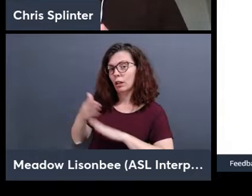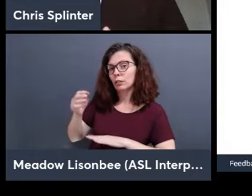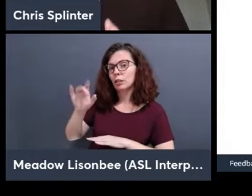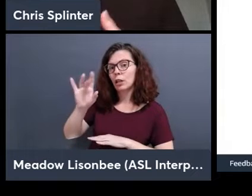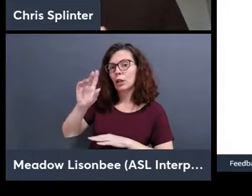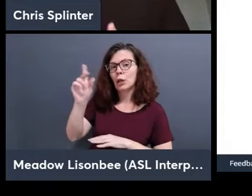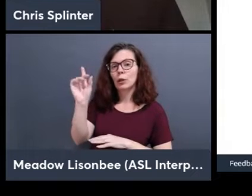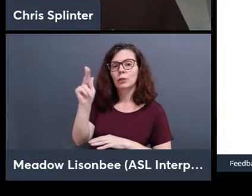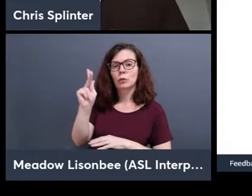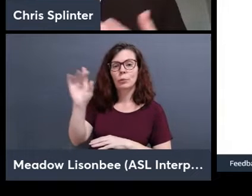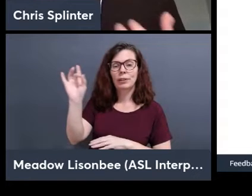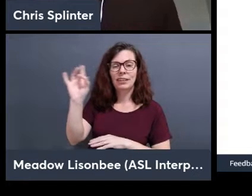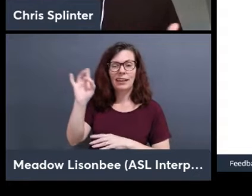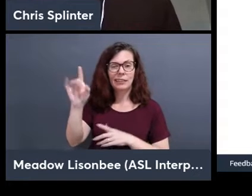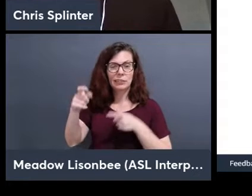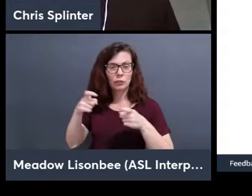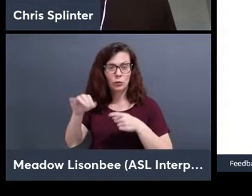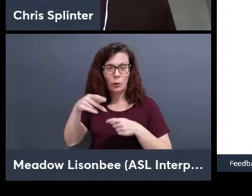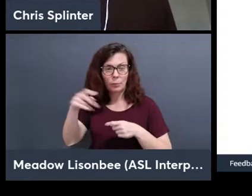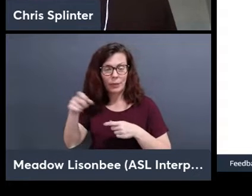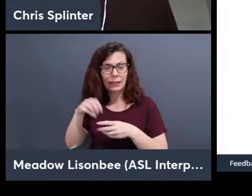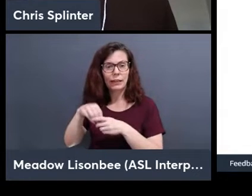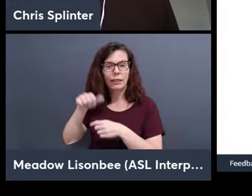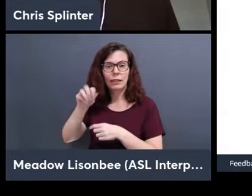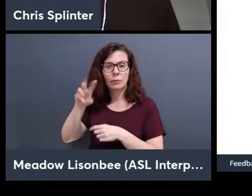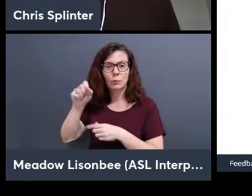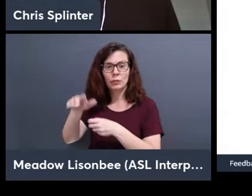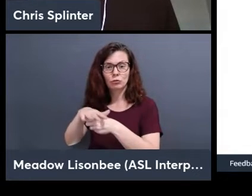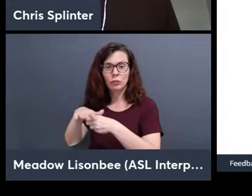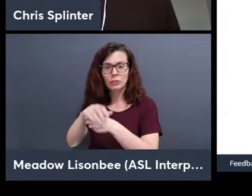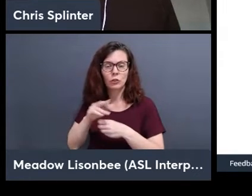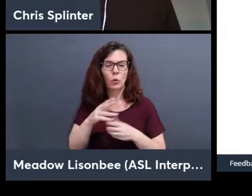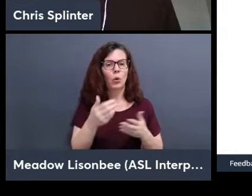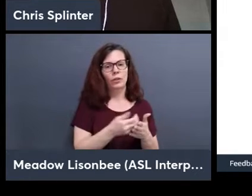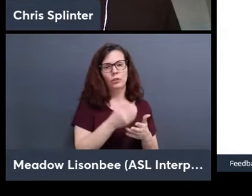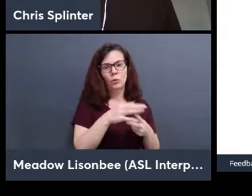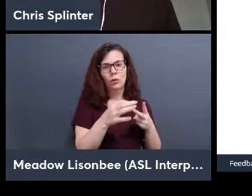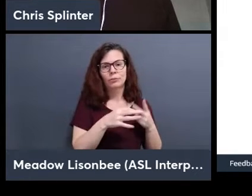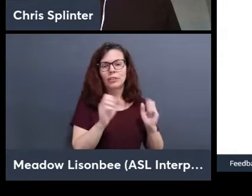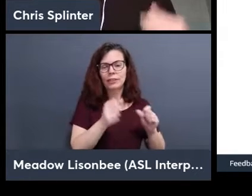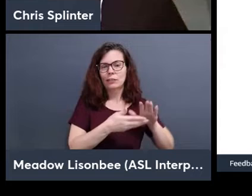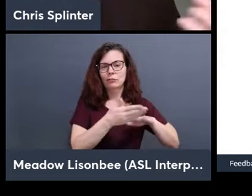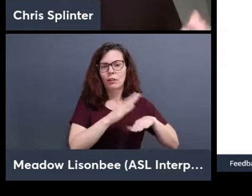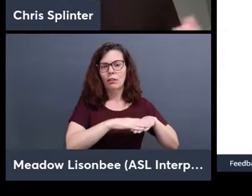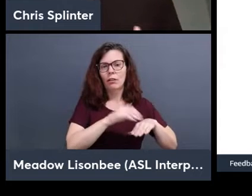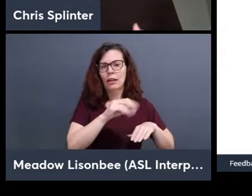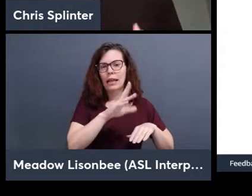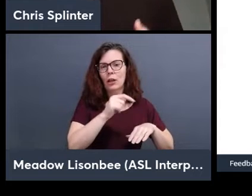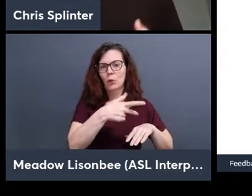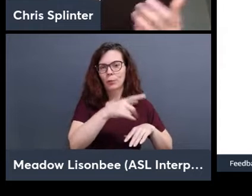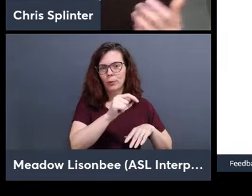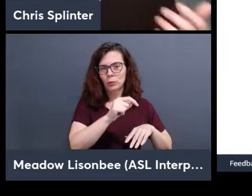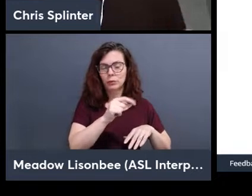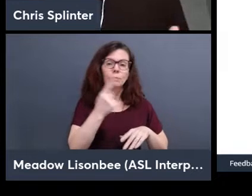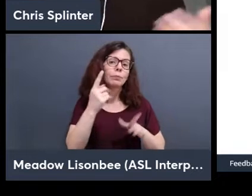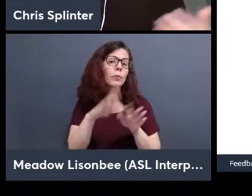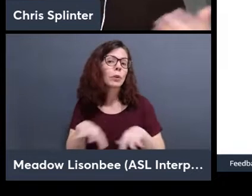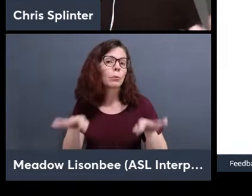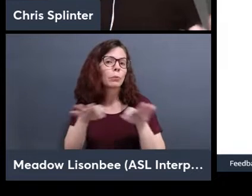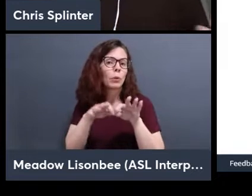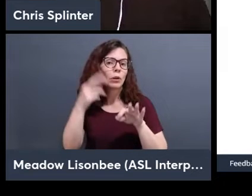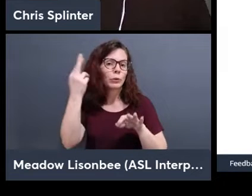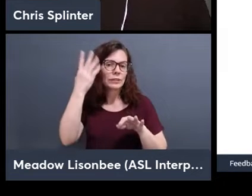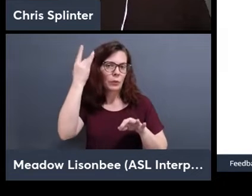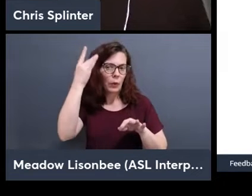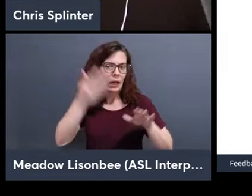in the AWS cloud, or with this new feature, I can run it on Outposts. And one of the key reasons why I would want to run it